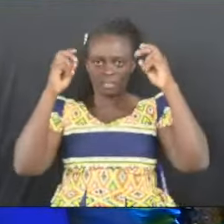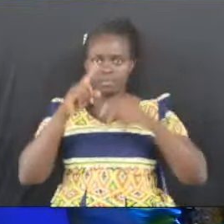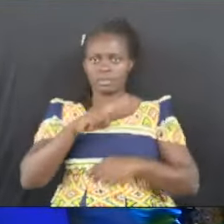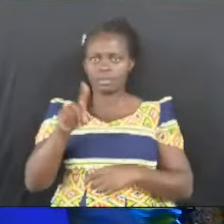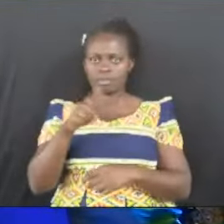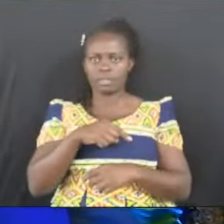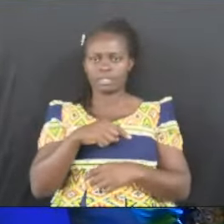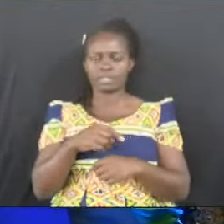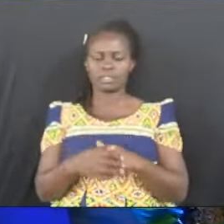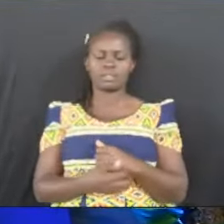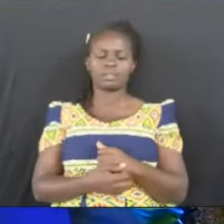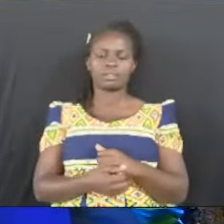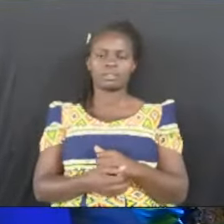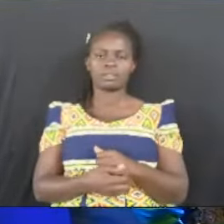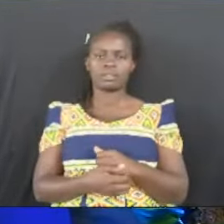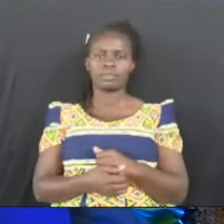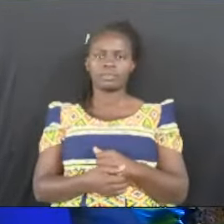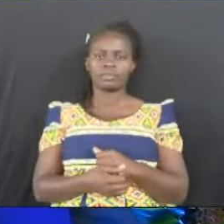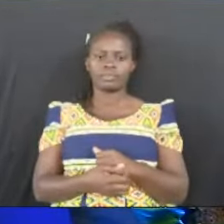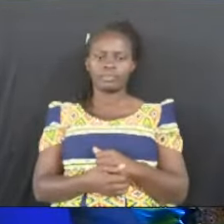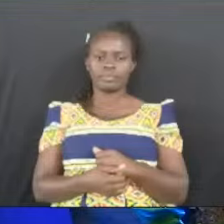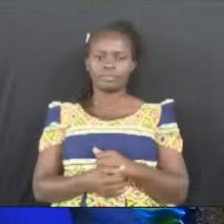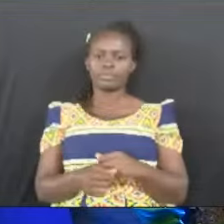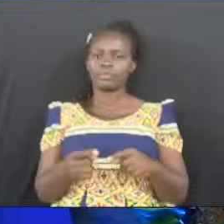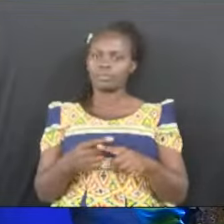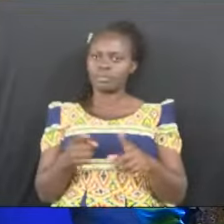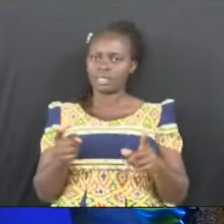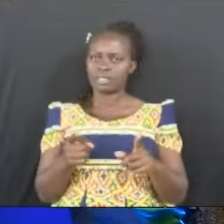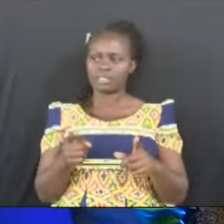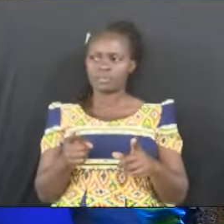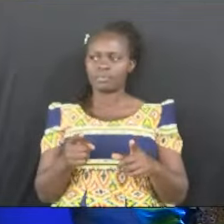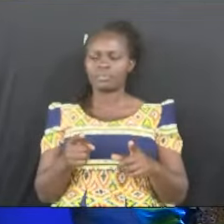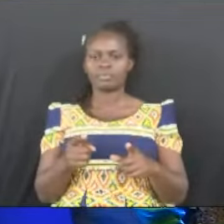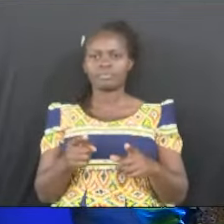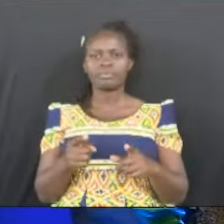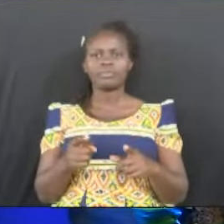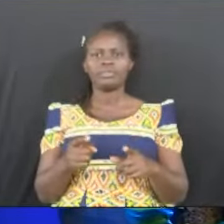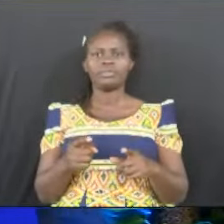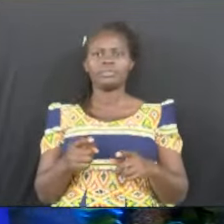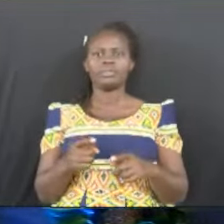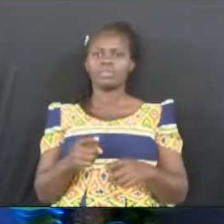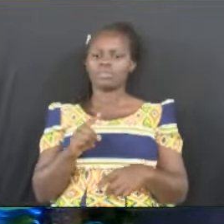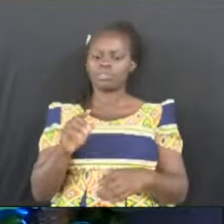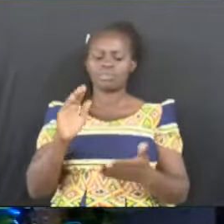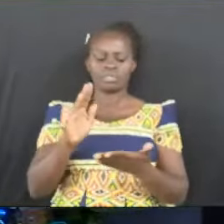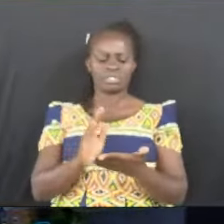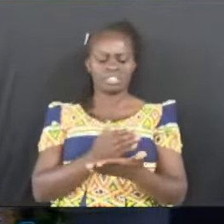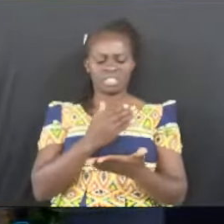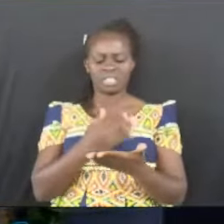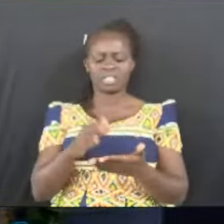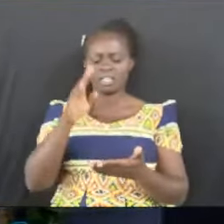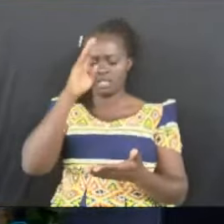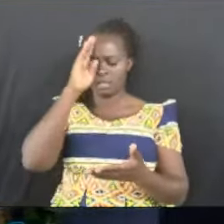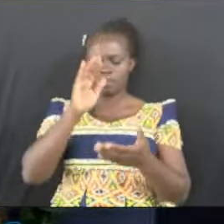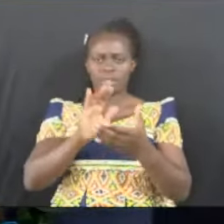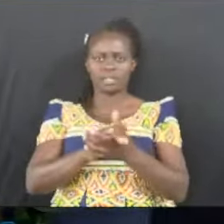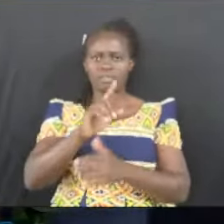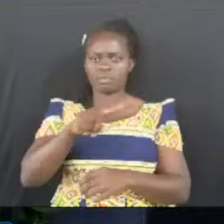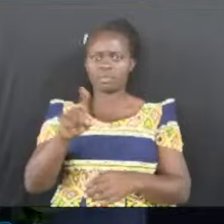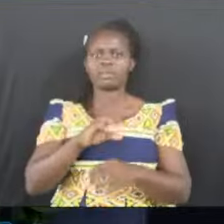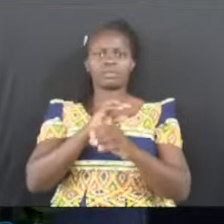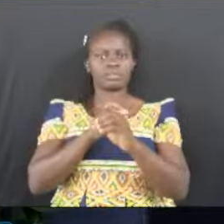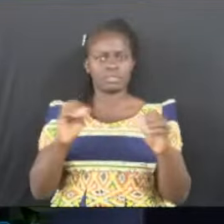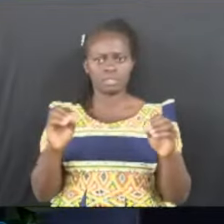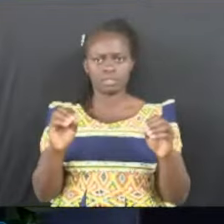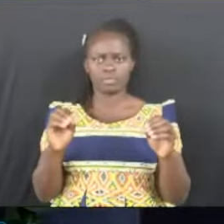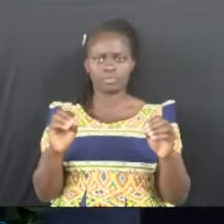do with him. Now, but we don't have to share their belief. I cannot believe in